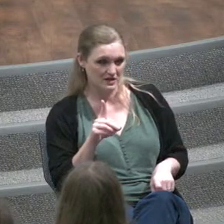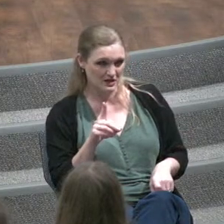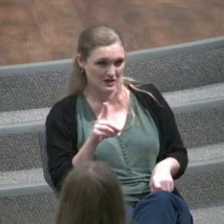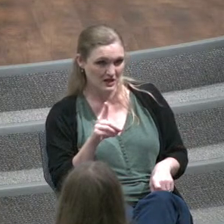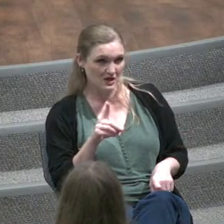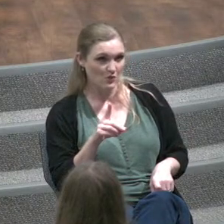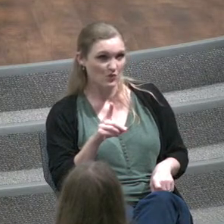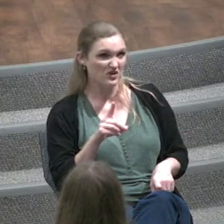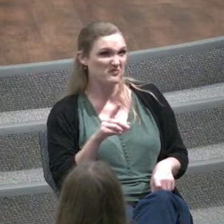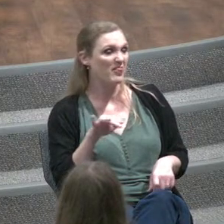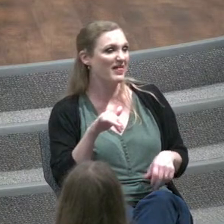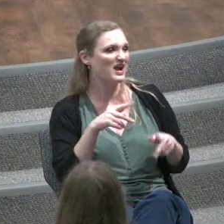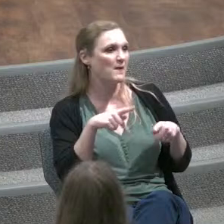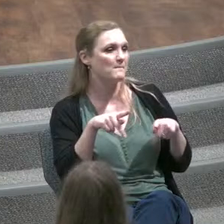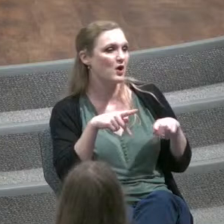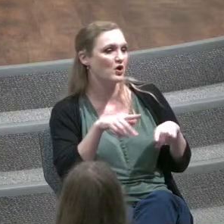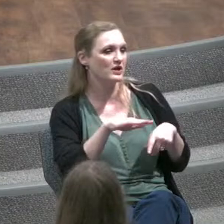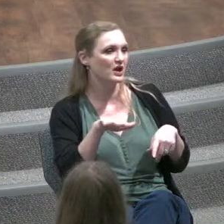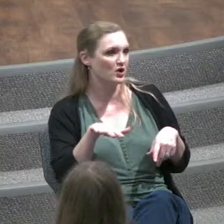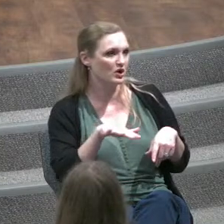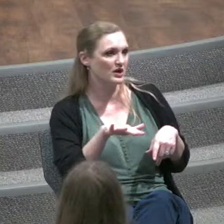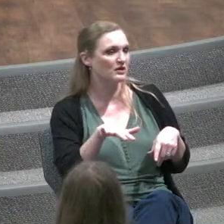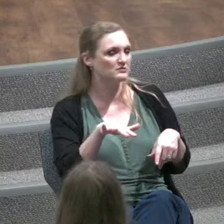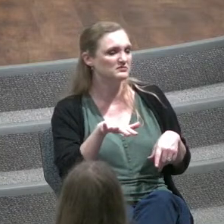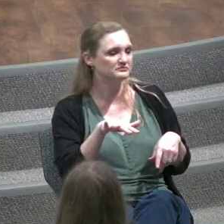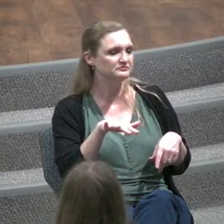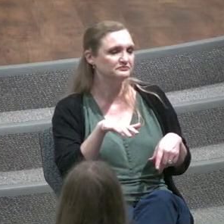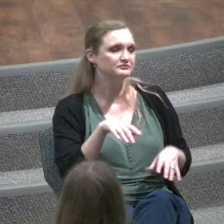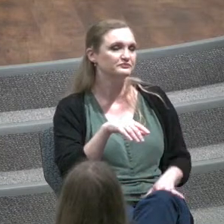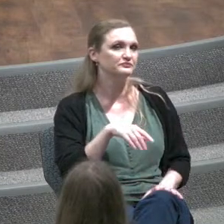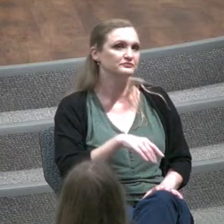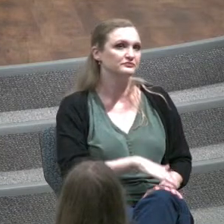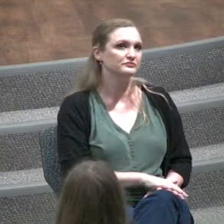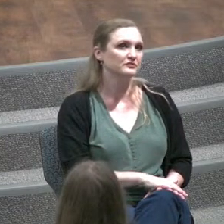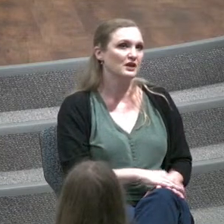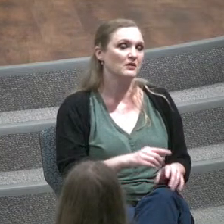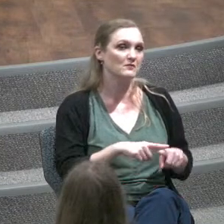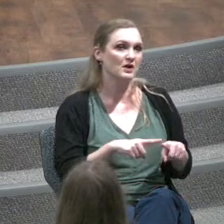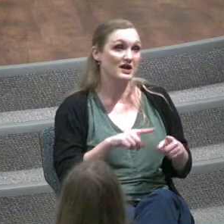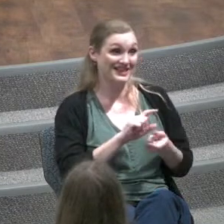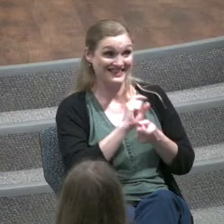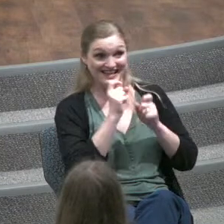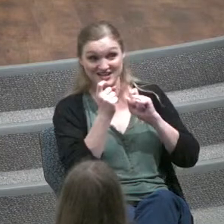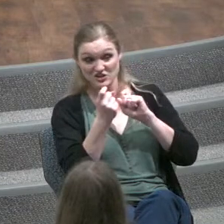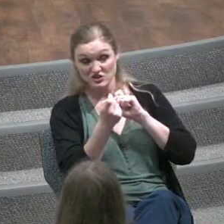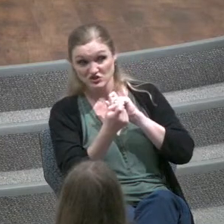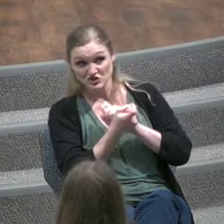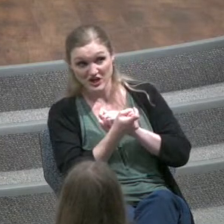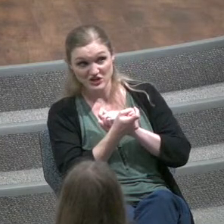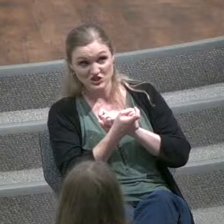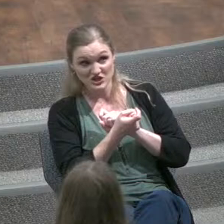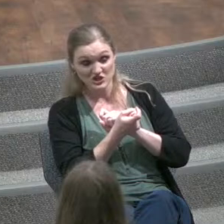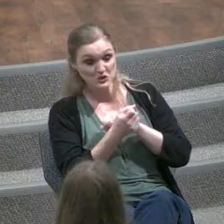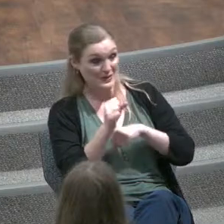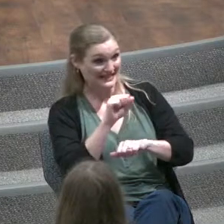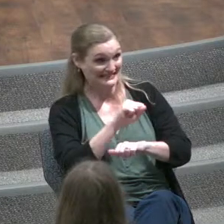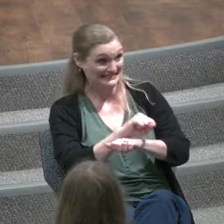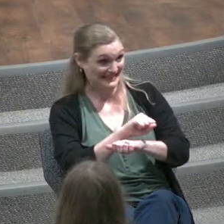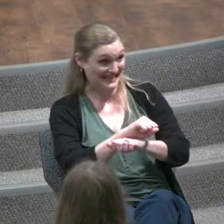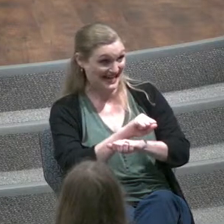would have been a reception hall. Part of the fortress would have been a reception hall, but was converted to a